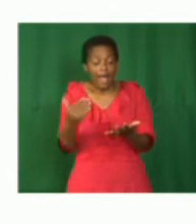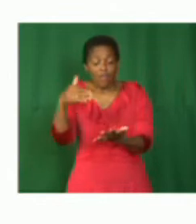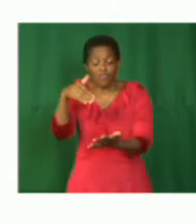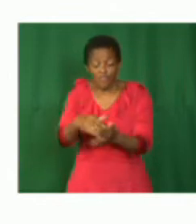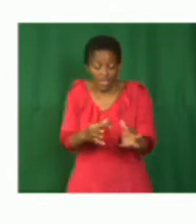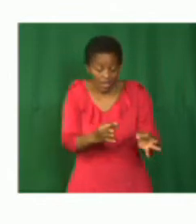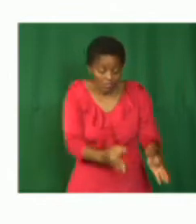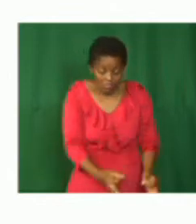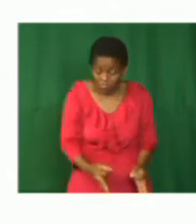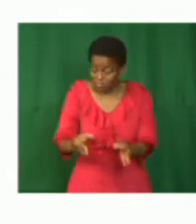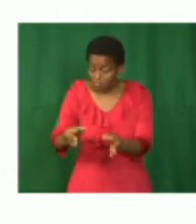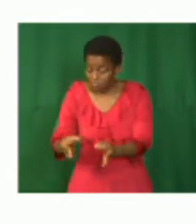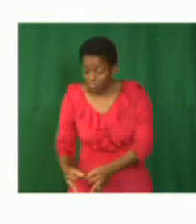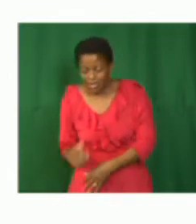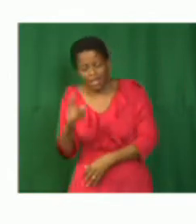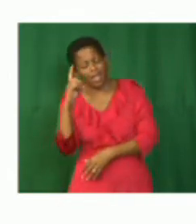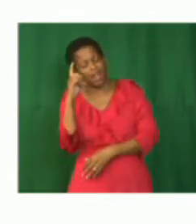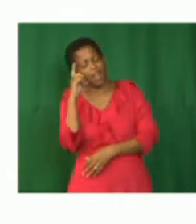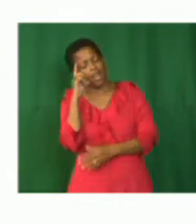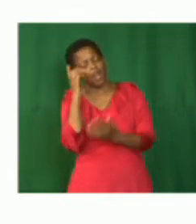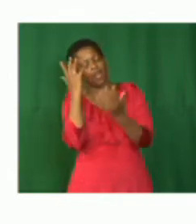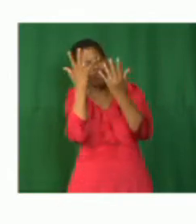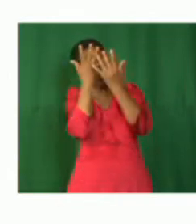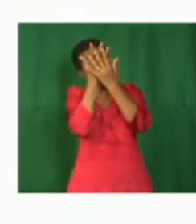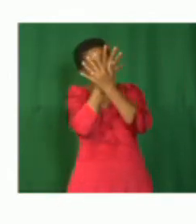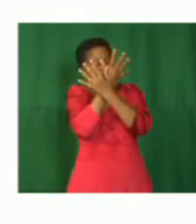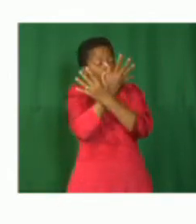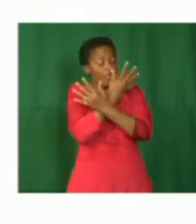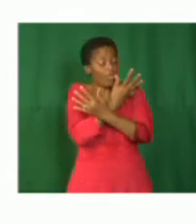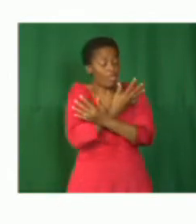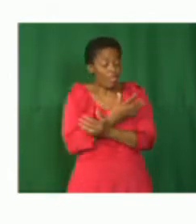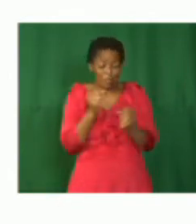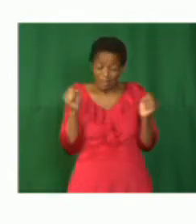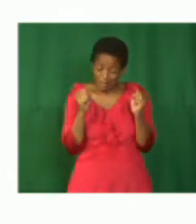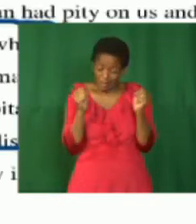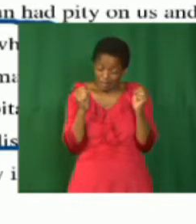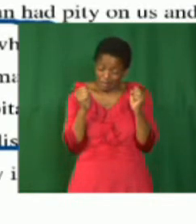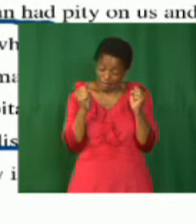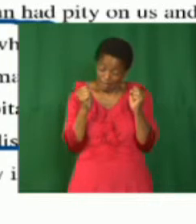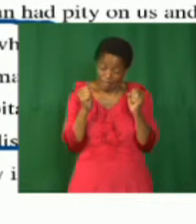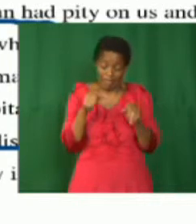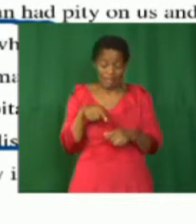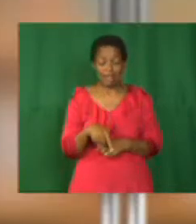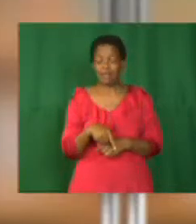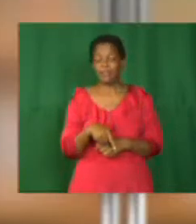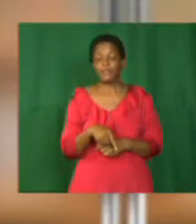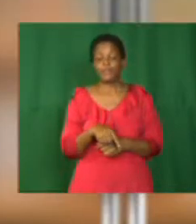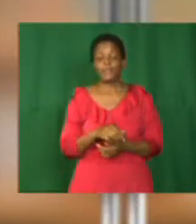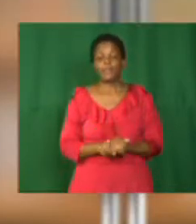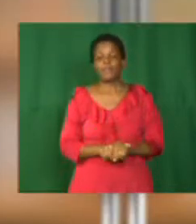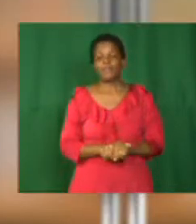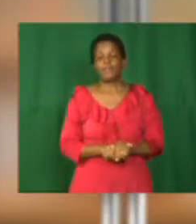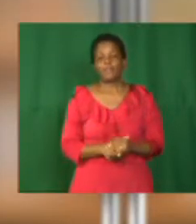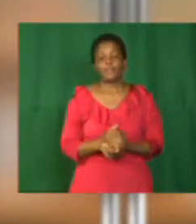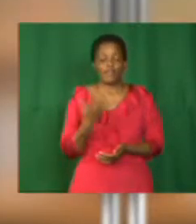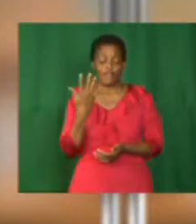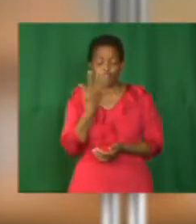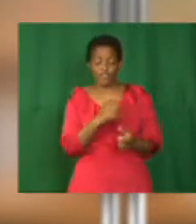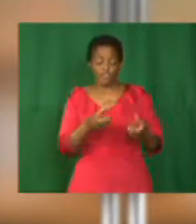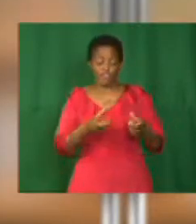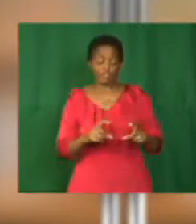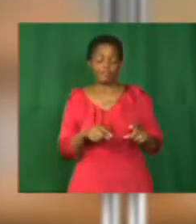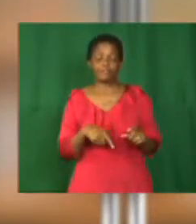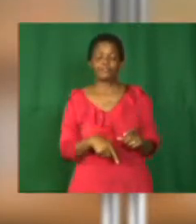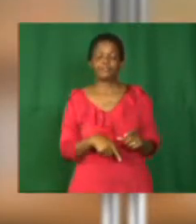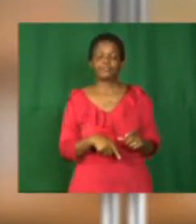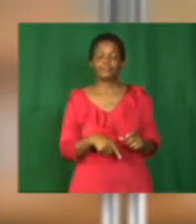to sleep there for a whole night in mid-June. That is the end of the passage. Now, before we